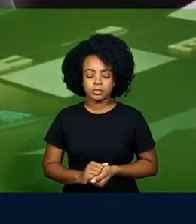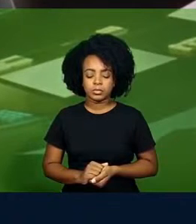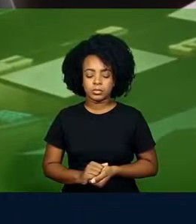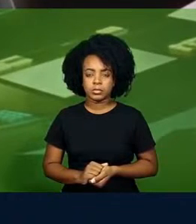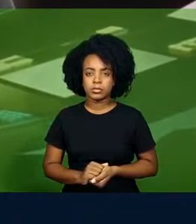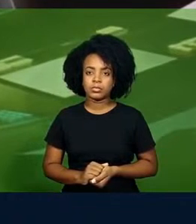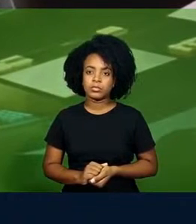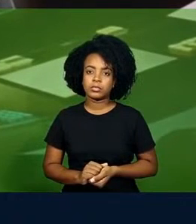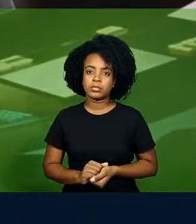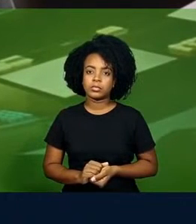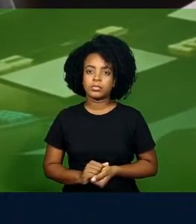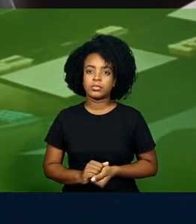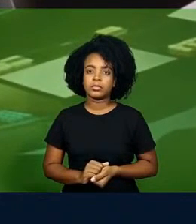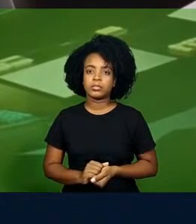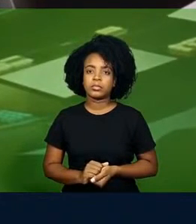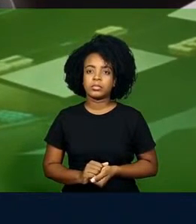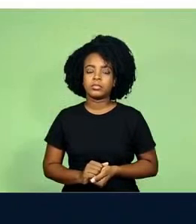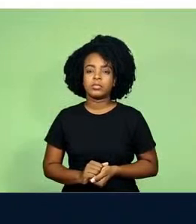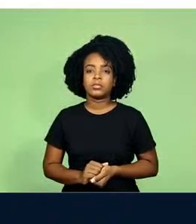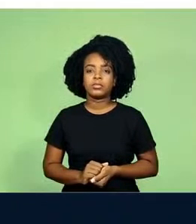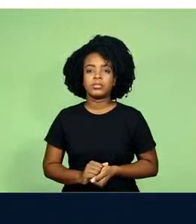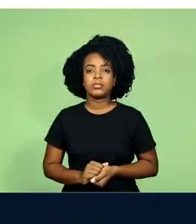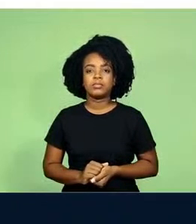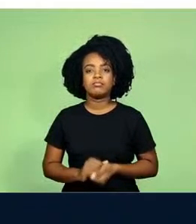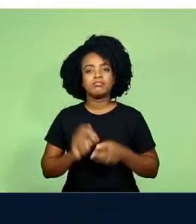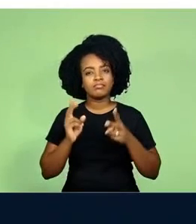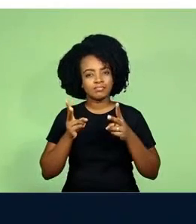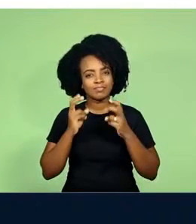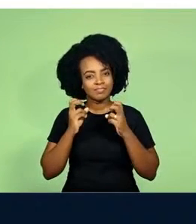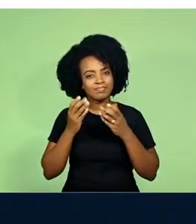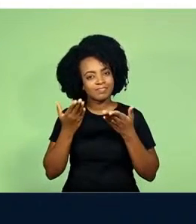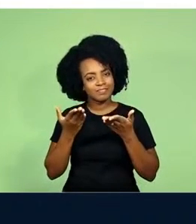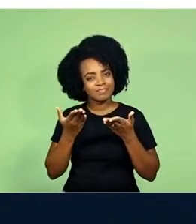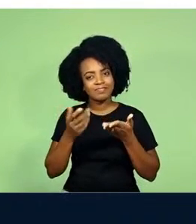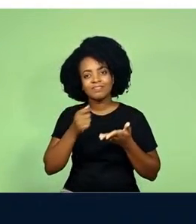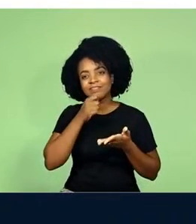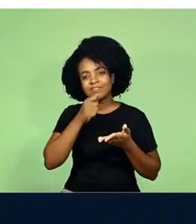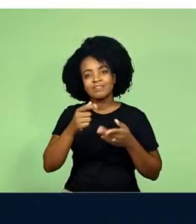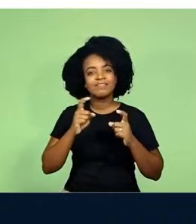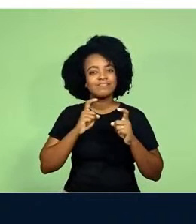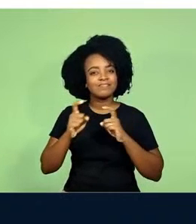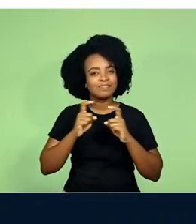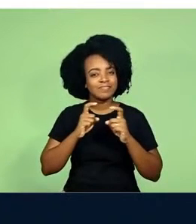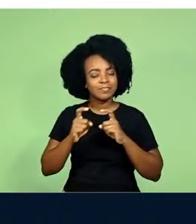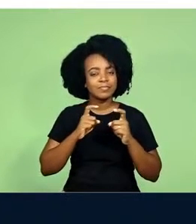fullest possible use, which is... How at am, I am.... I